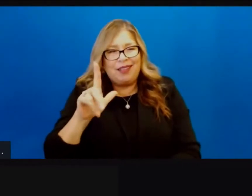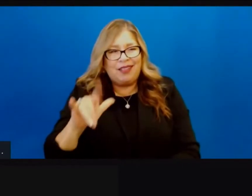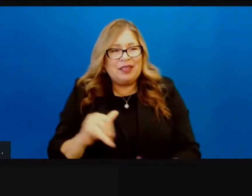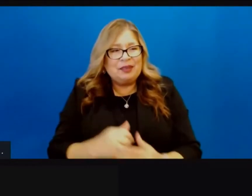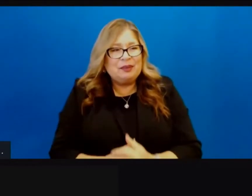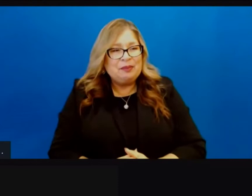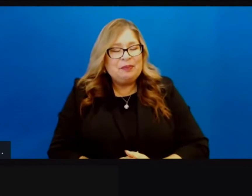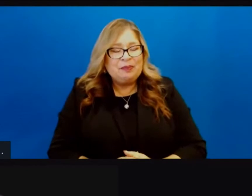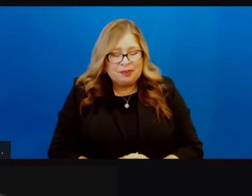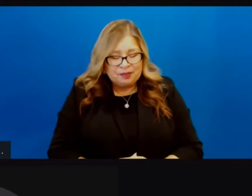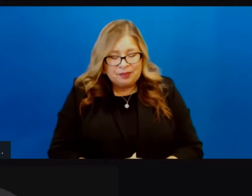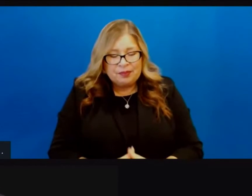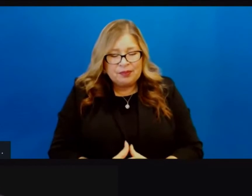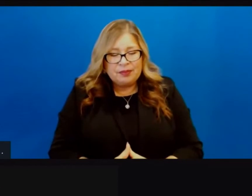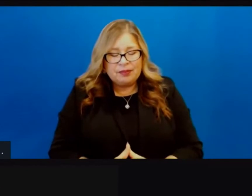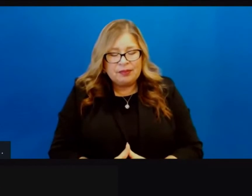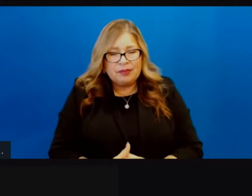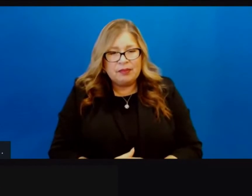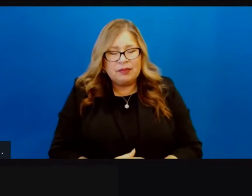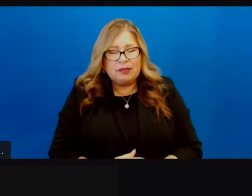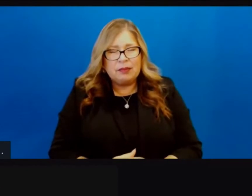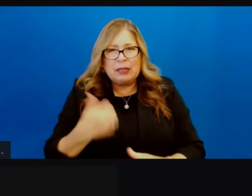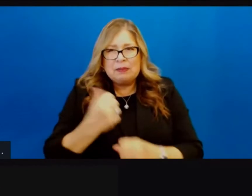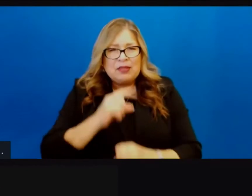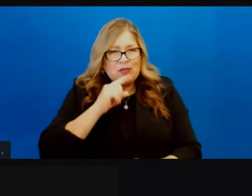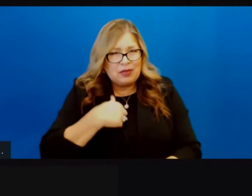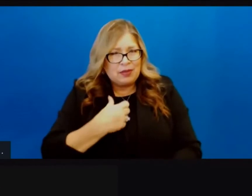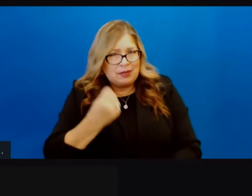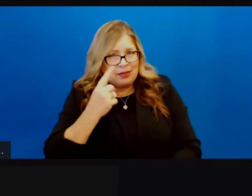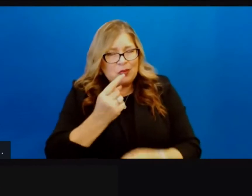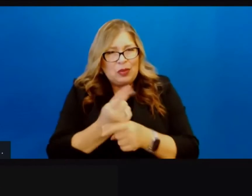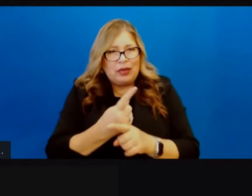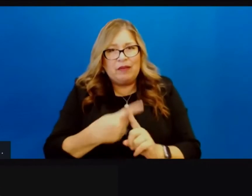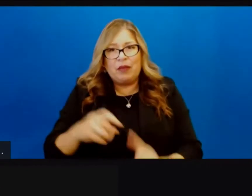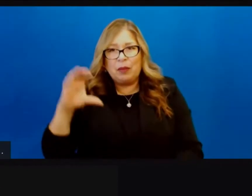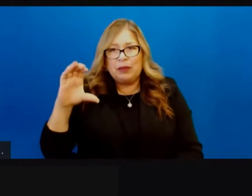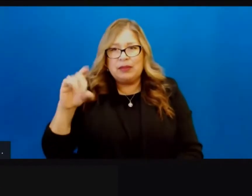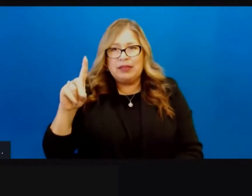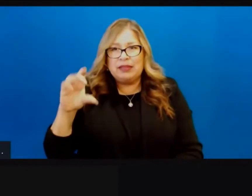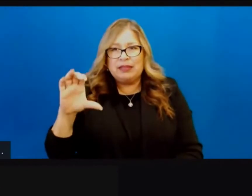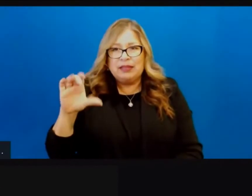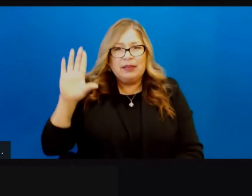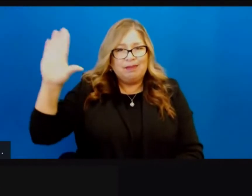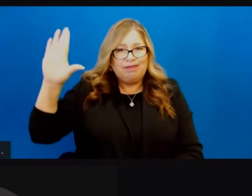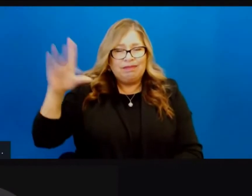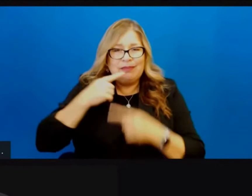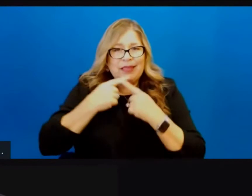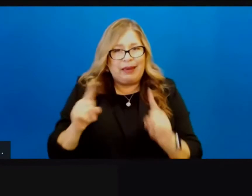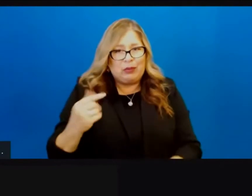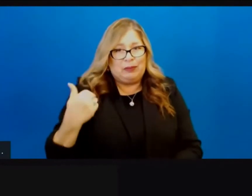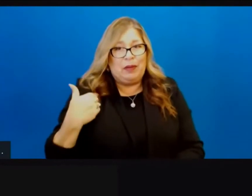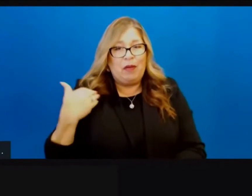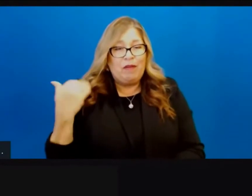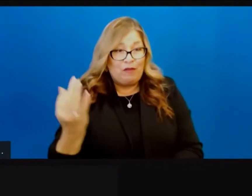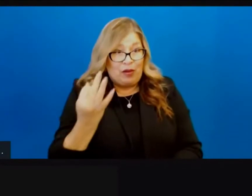So that if I understand correctly from the CDC's announcement on